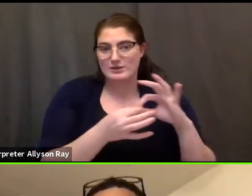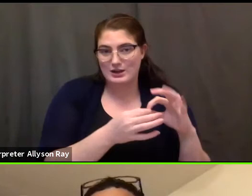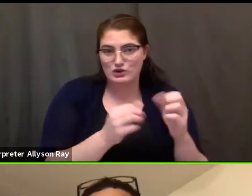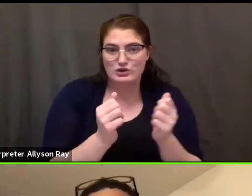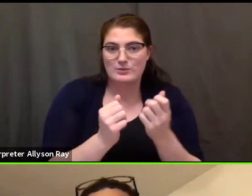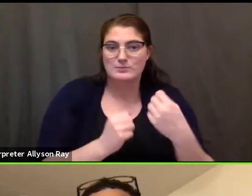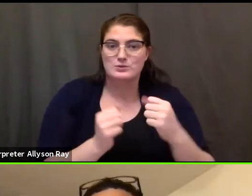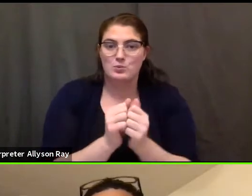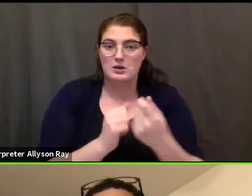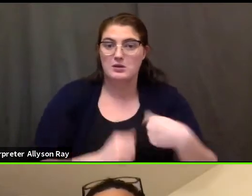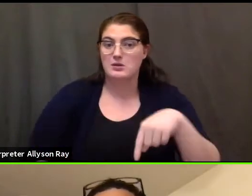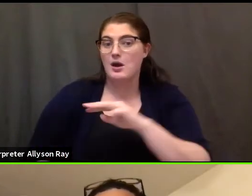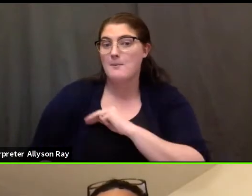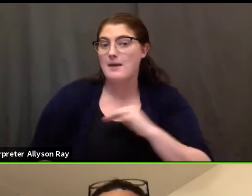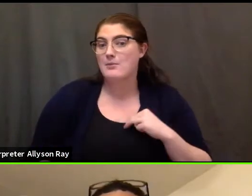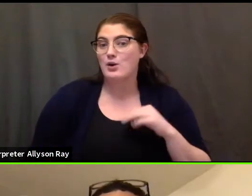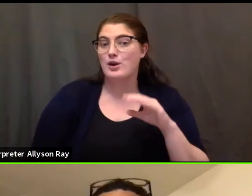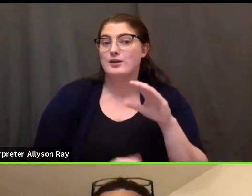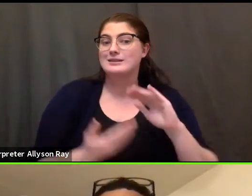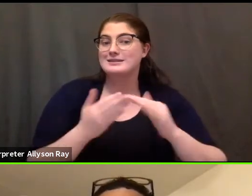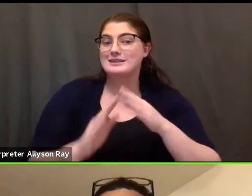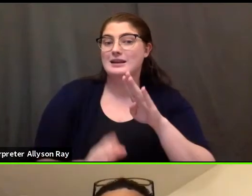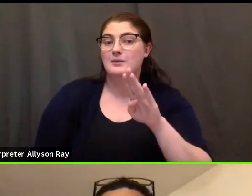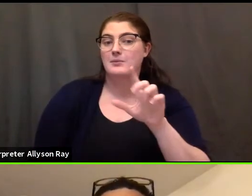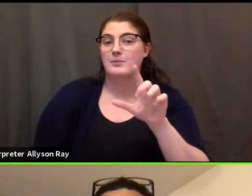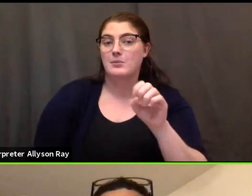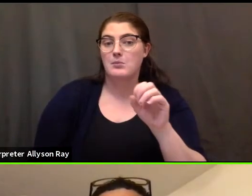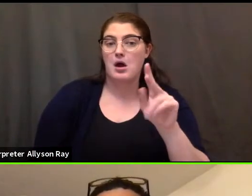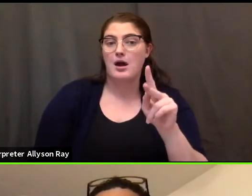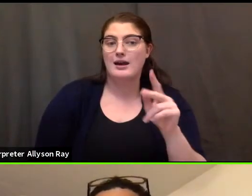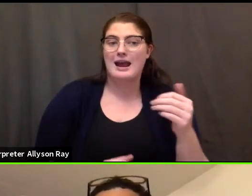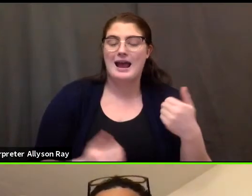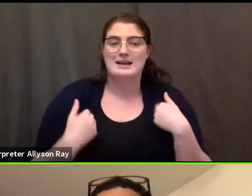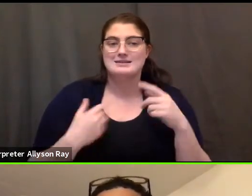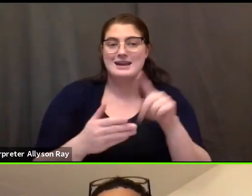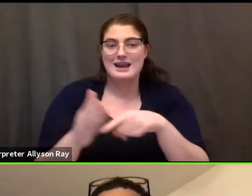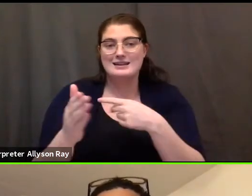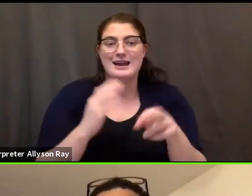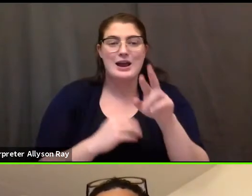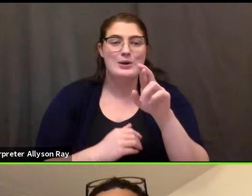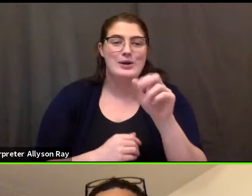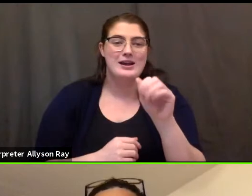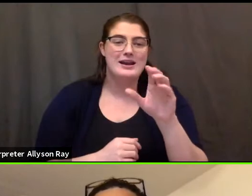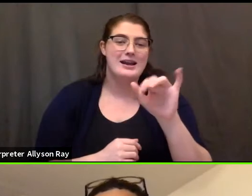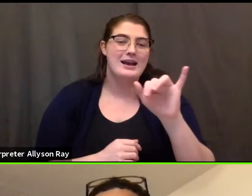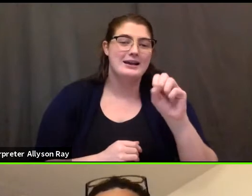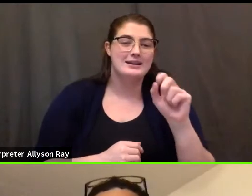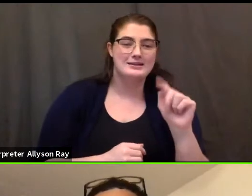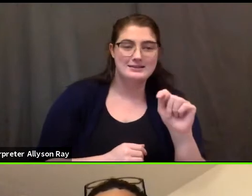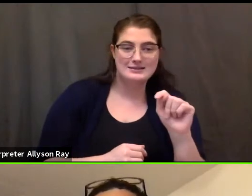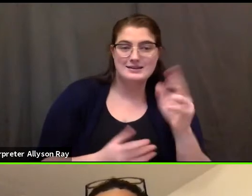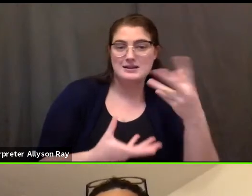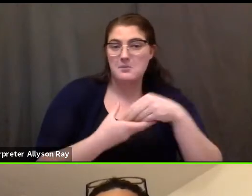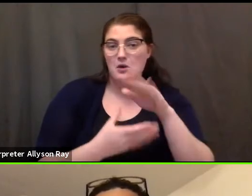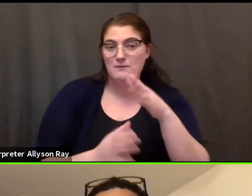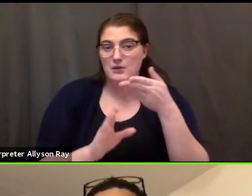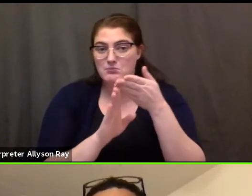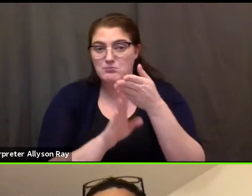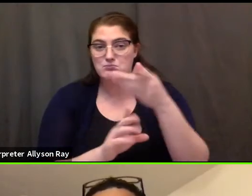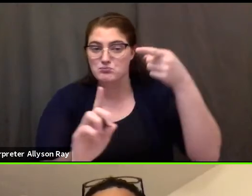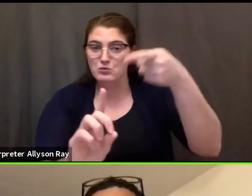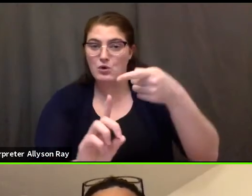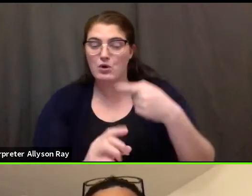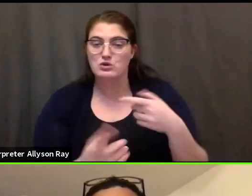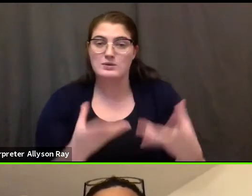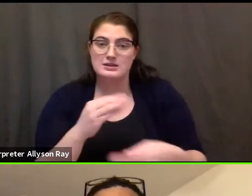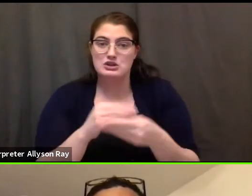City Block also has a anti-racist component as a part of their mission. And so in addition to serving our members, we